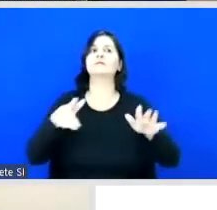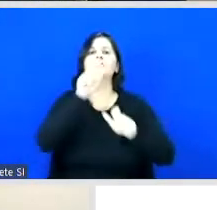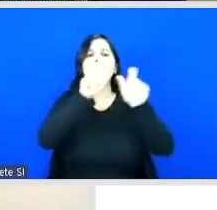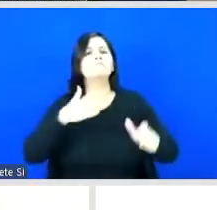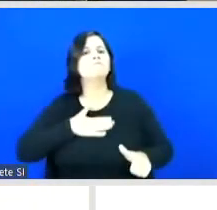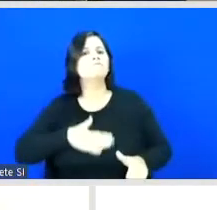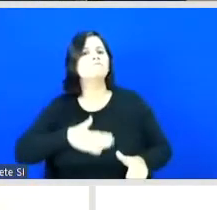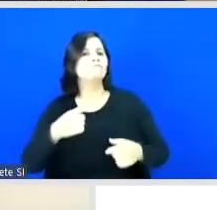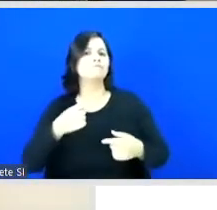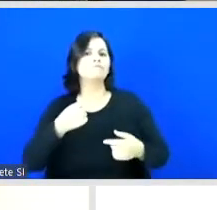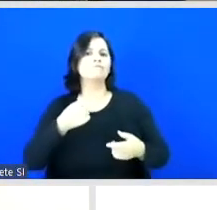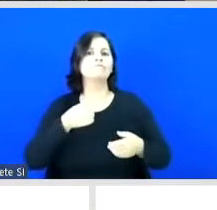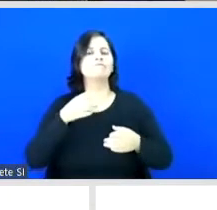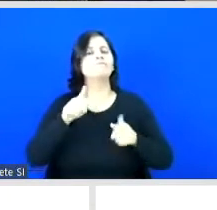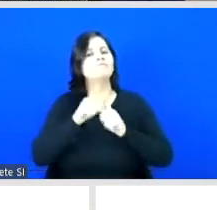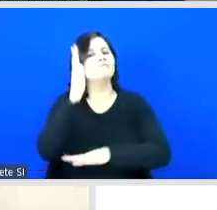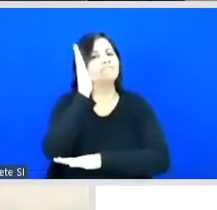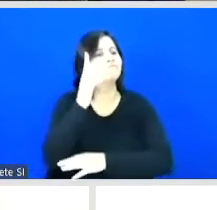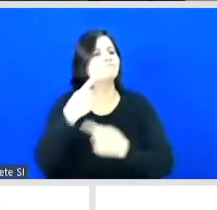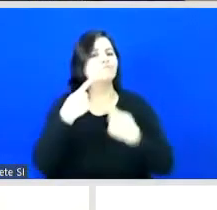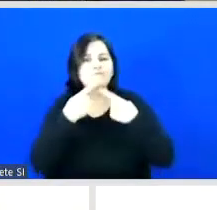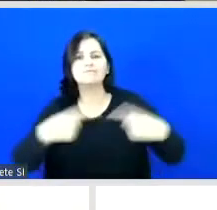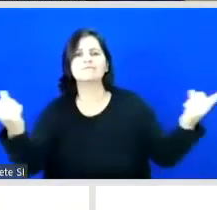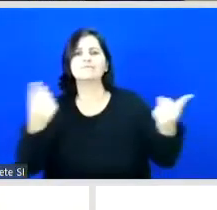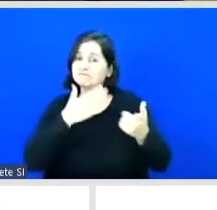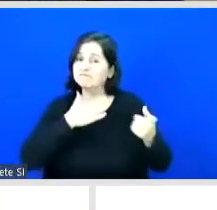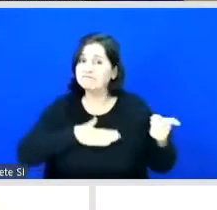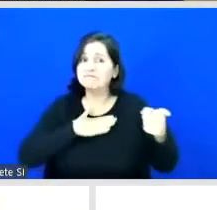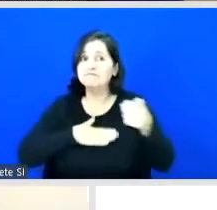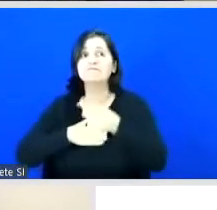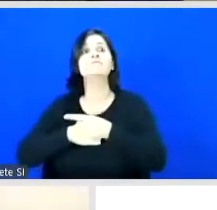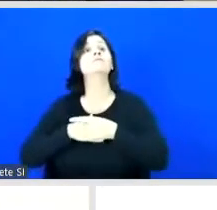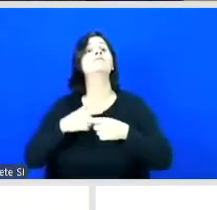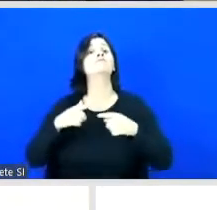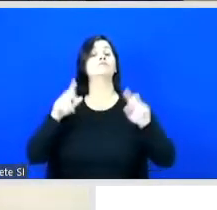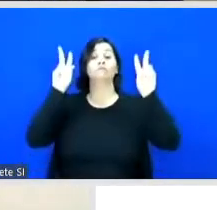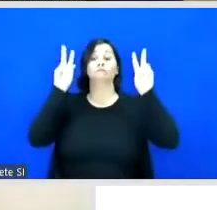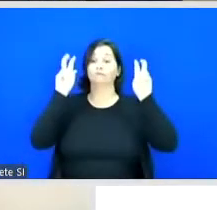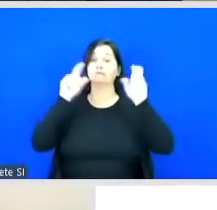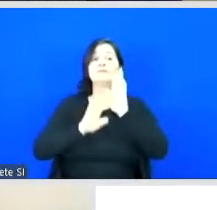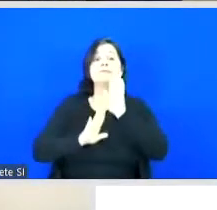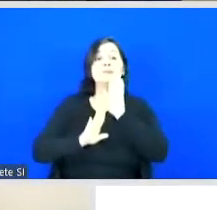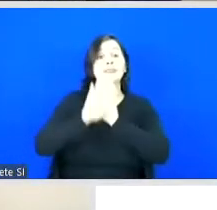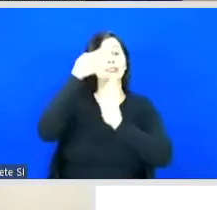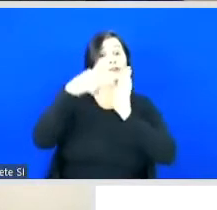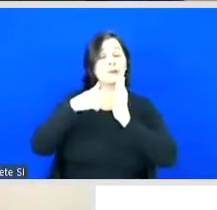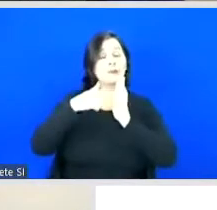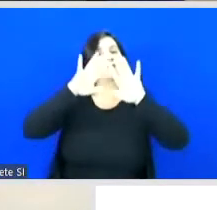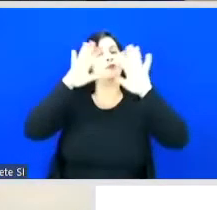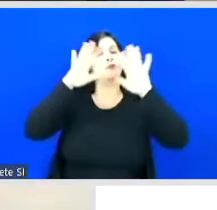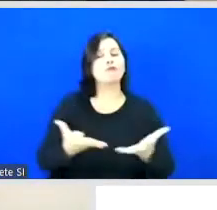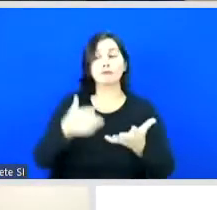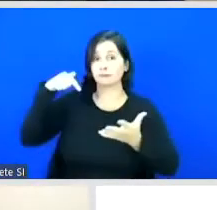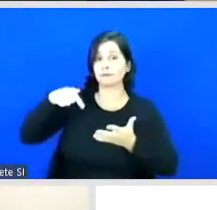Ms. Janine Eriksson. Thank you for being with us today. You have the very difficult task of trying to capture